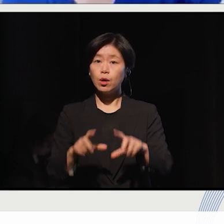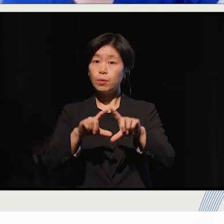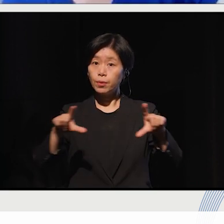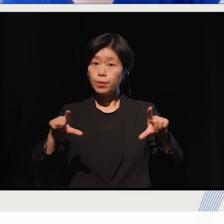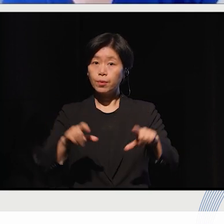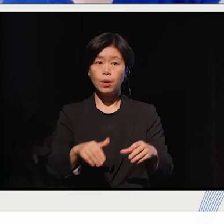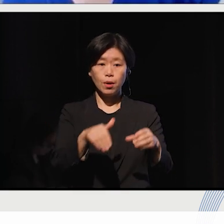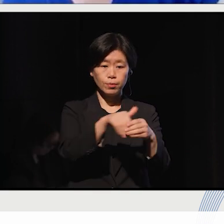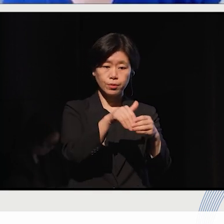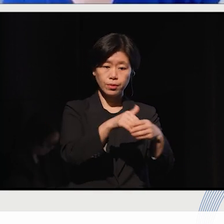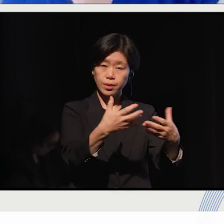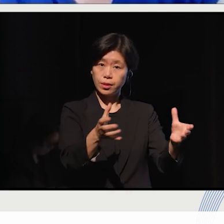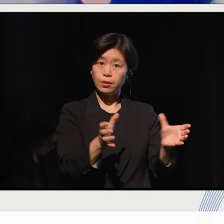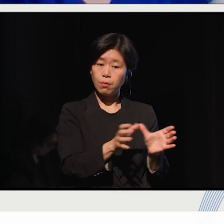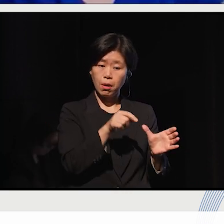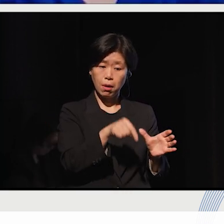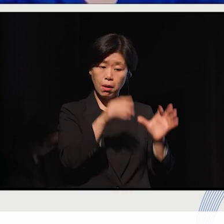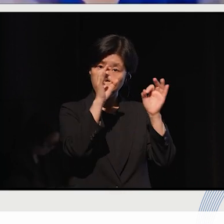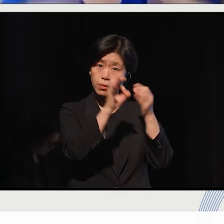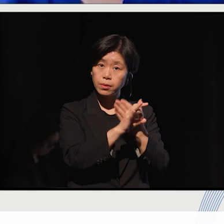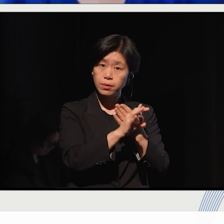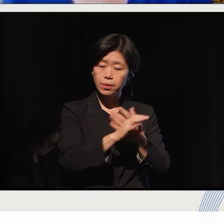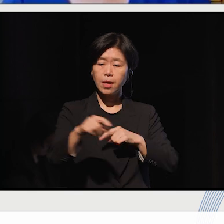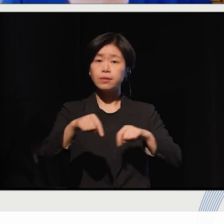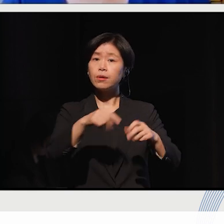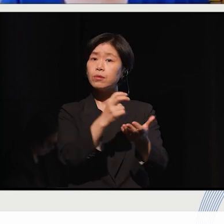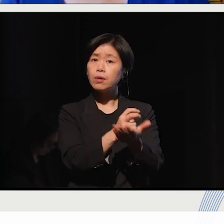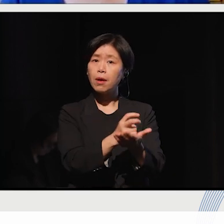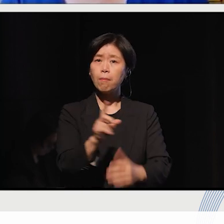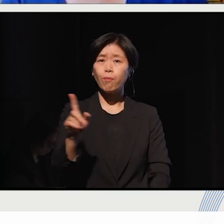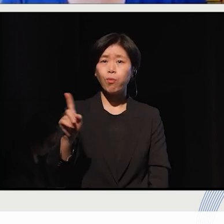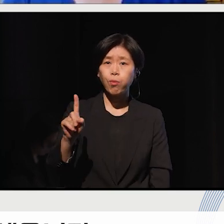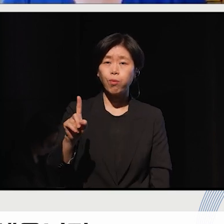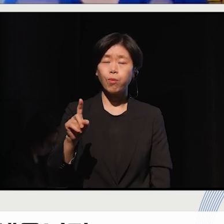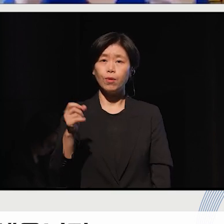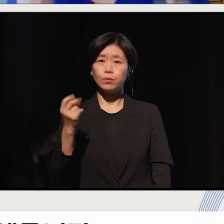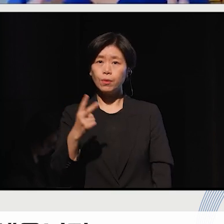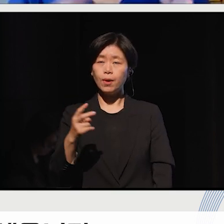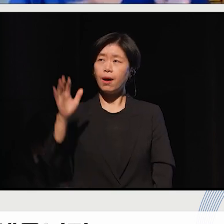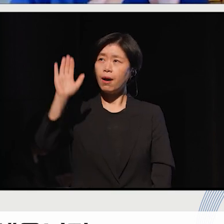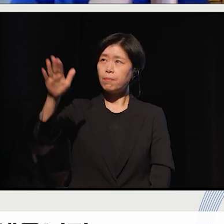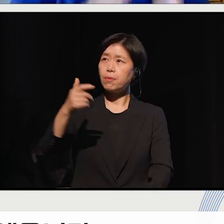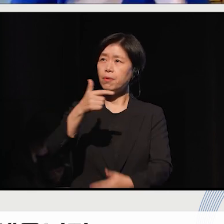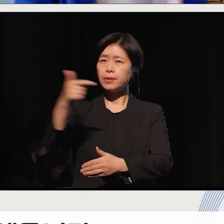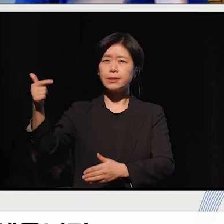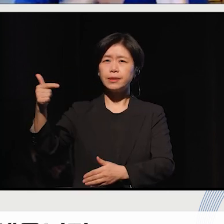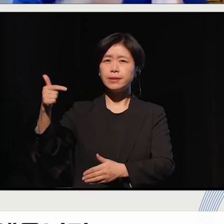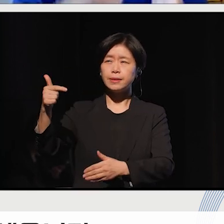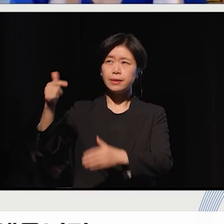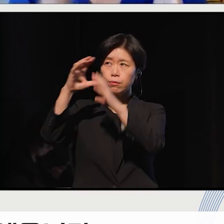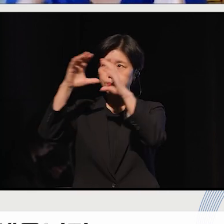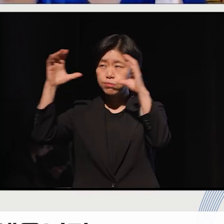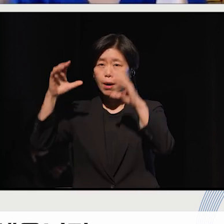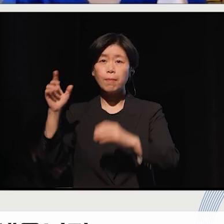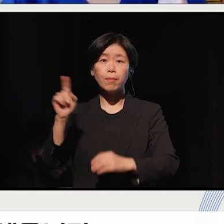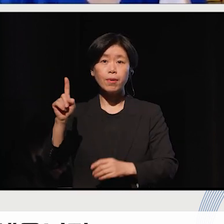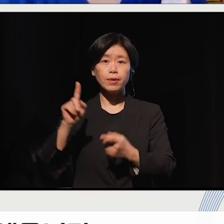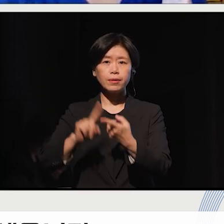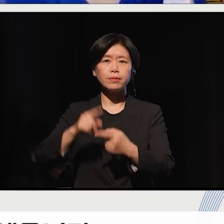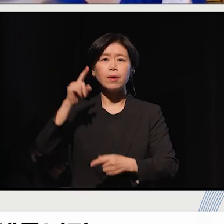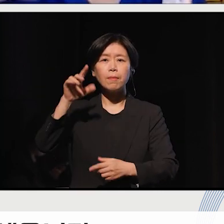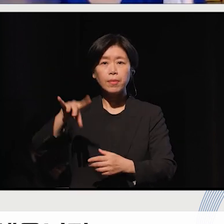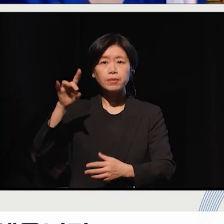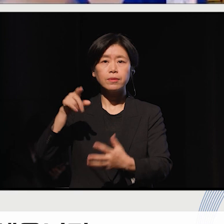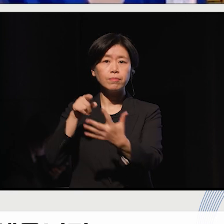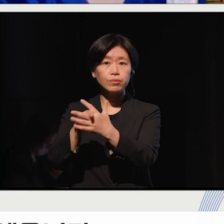they're really good at identifying what their policy is, the big picture. And they're pretty good at establishing the planned actions by